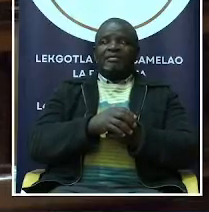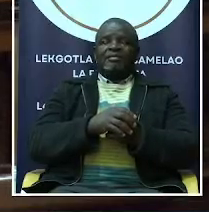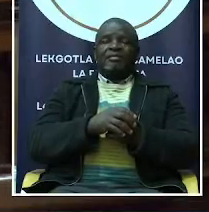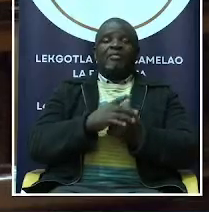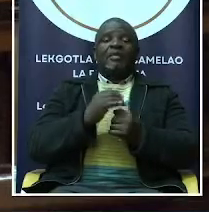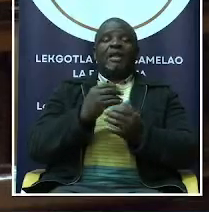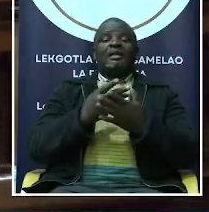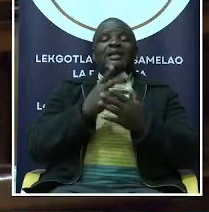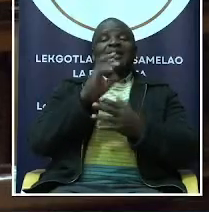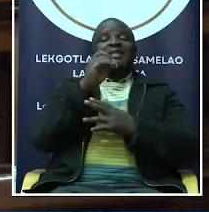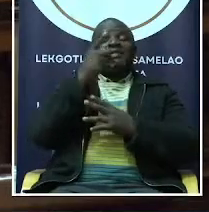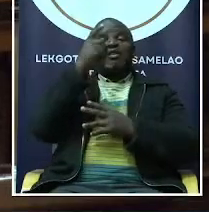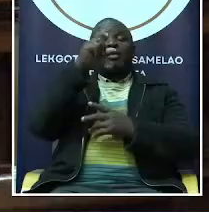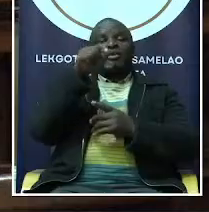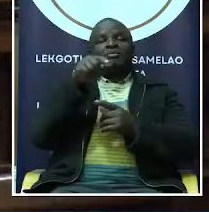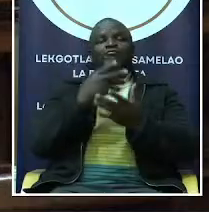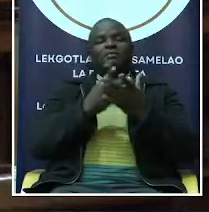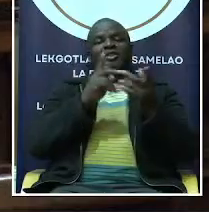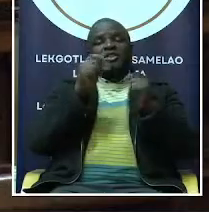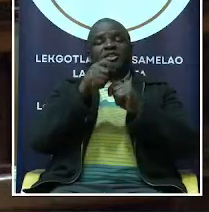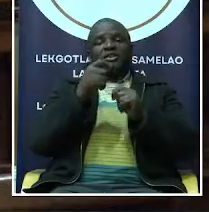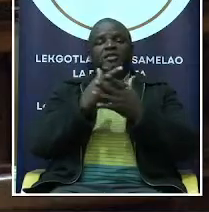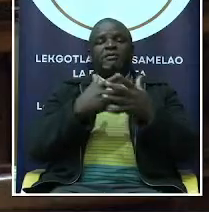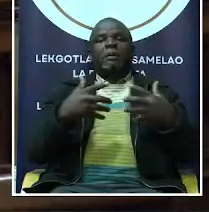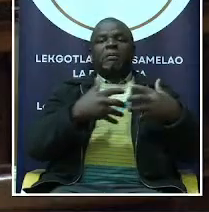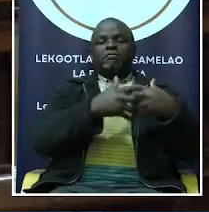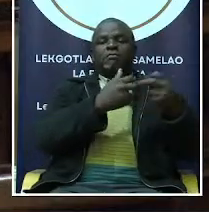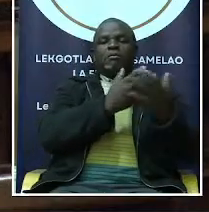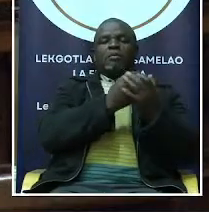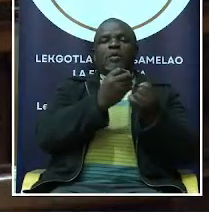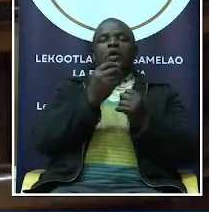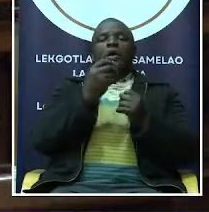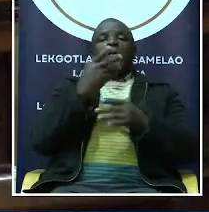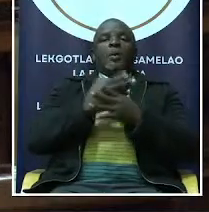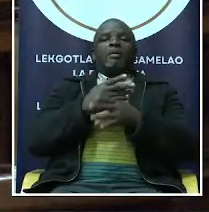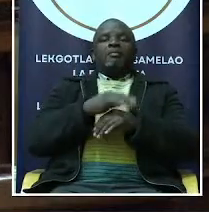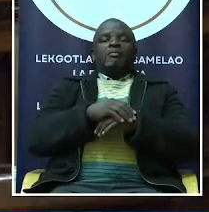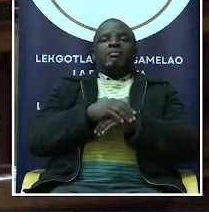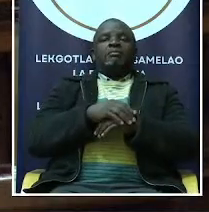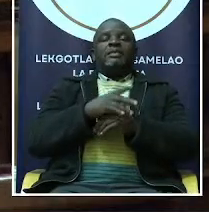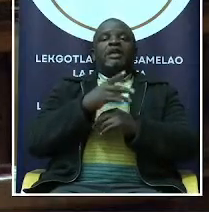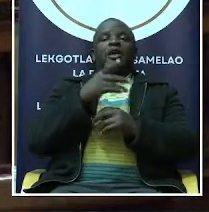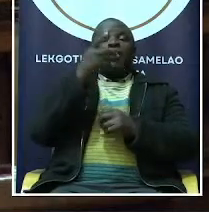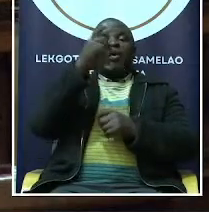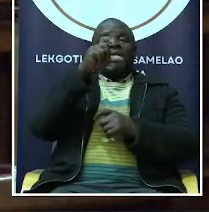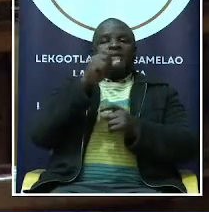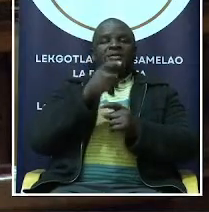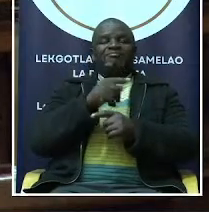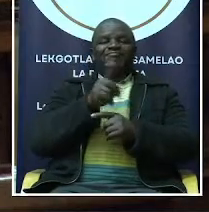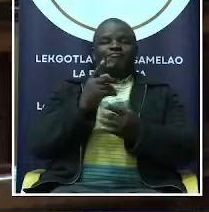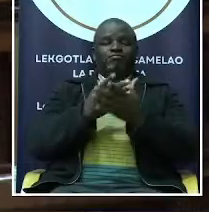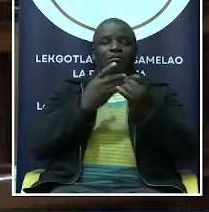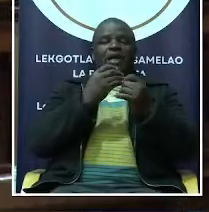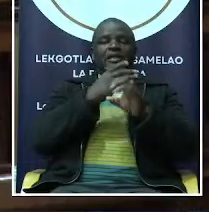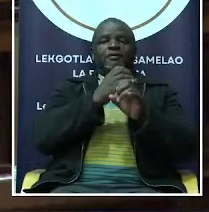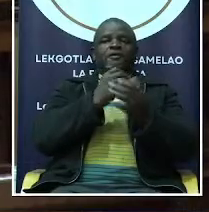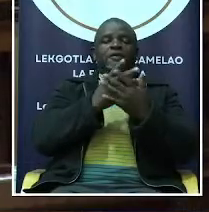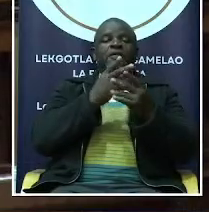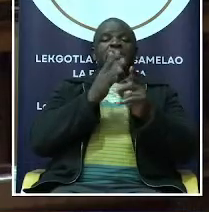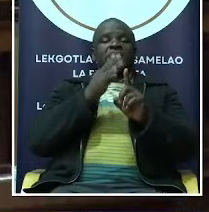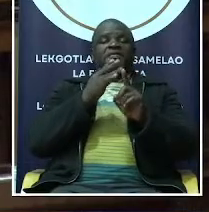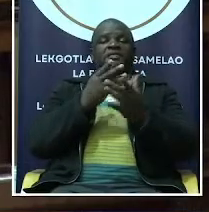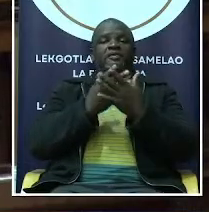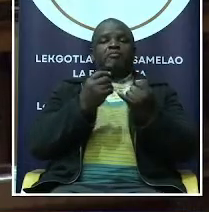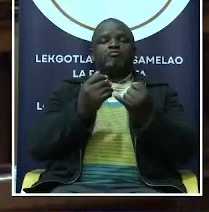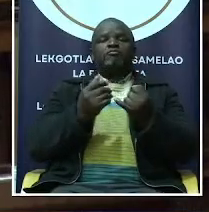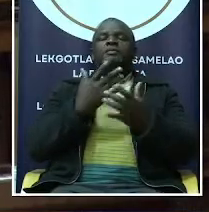Revolutionizing TVET for workforce development. TVET institution must focus exclusively on technical